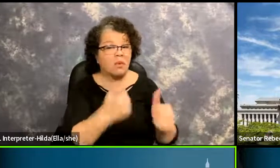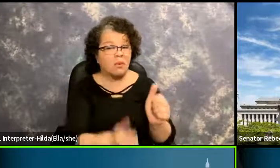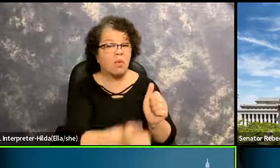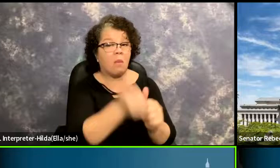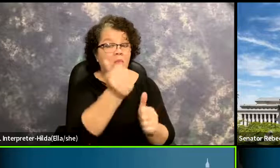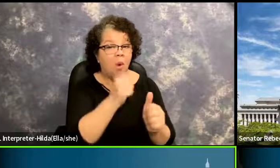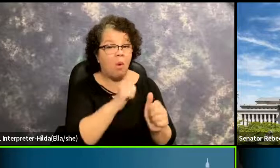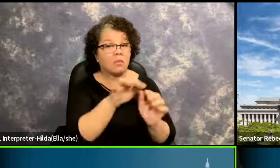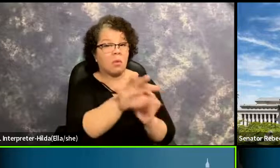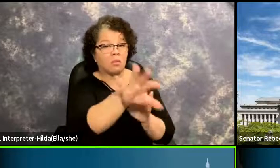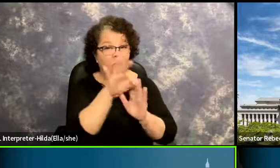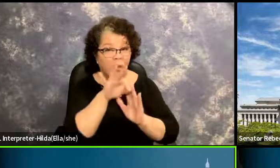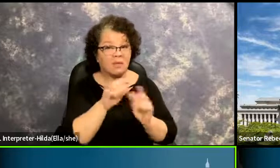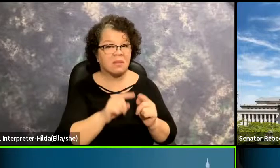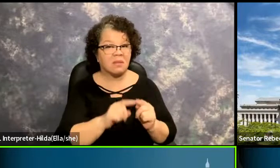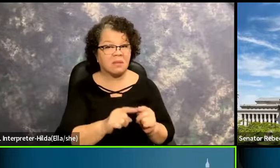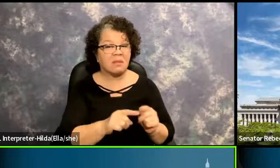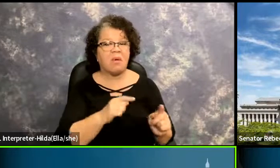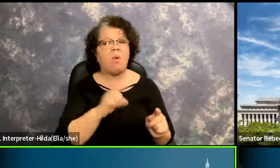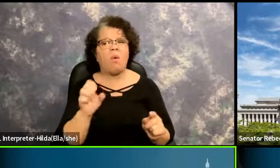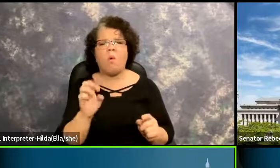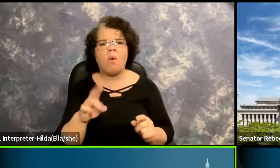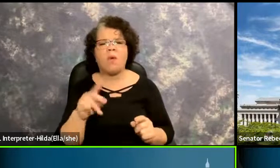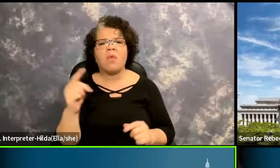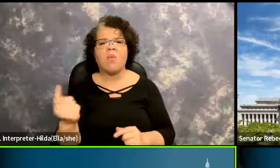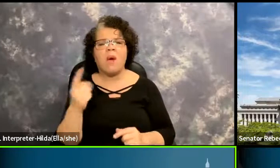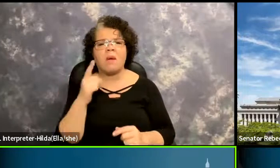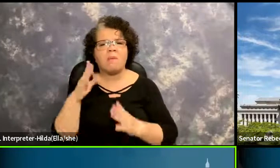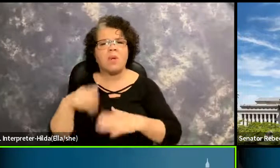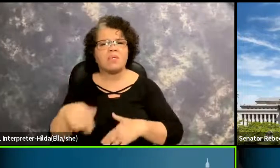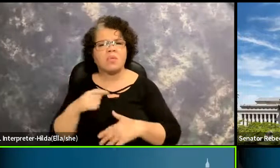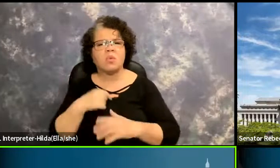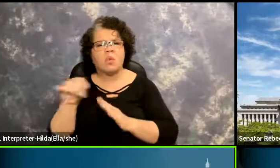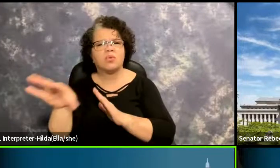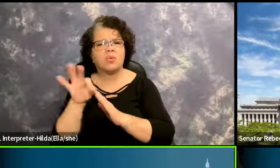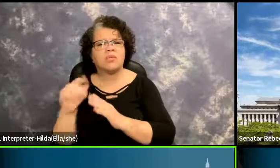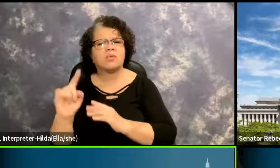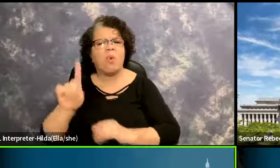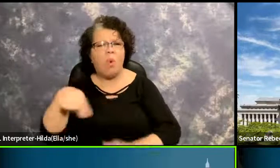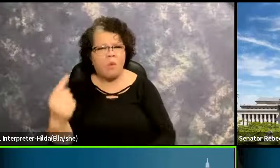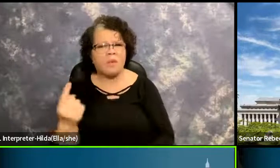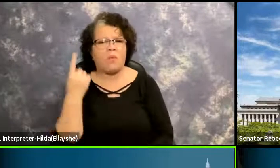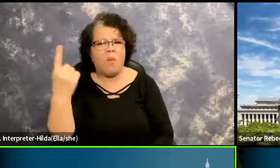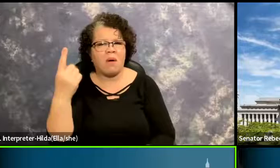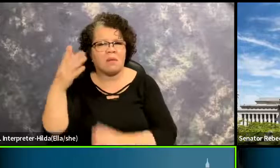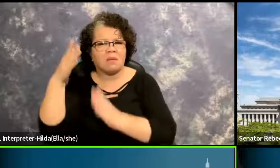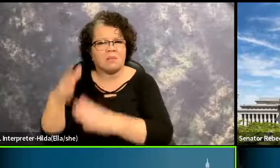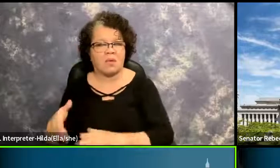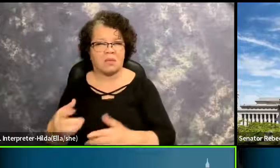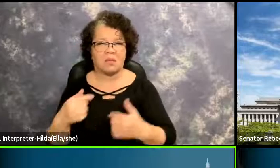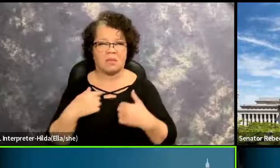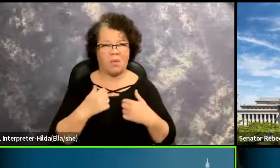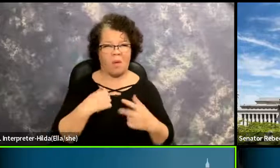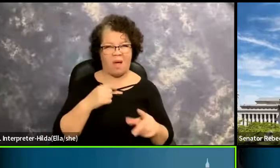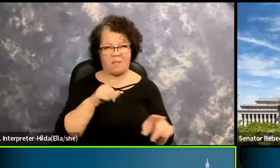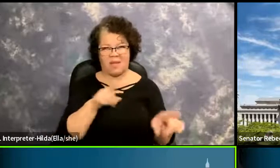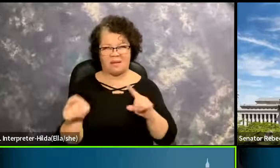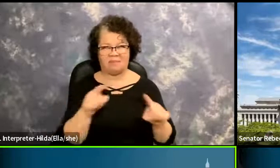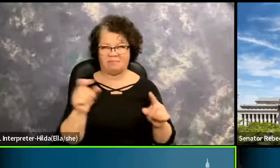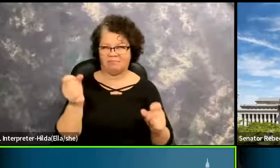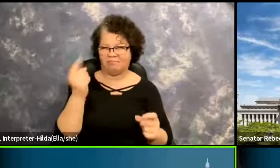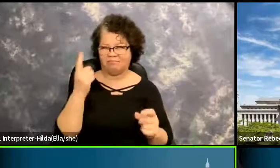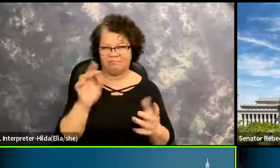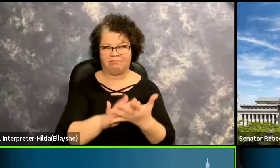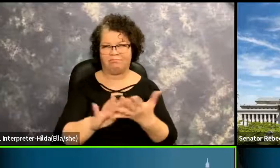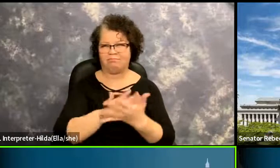choices, or the one who only chooses one. And so I'm looking forward to the continuation